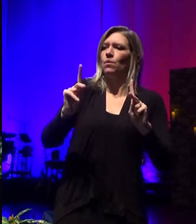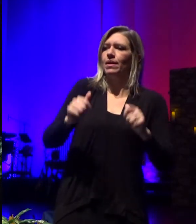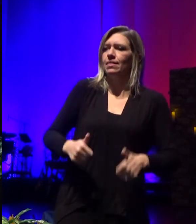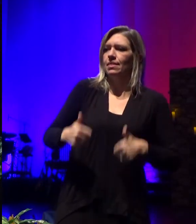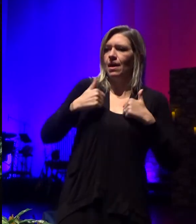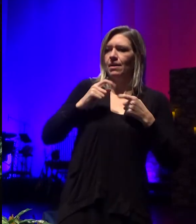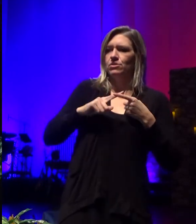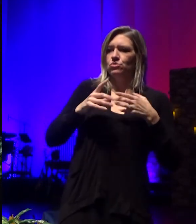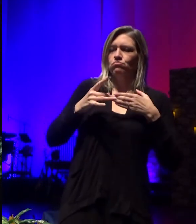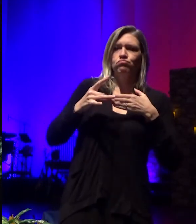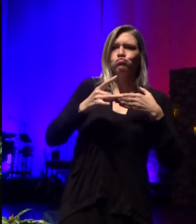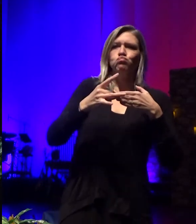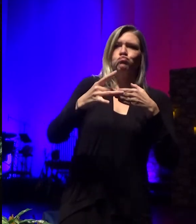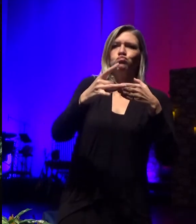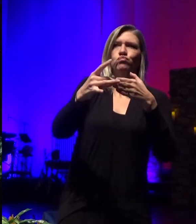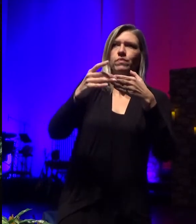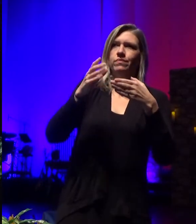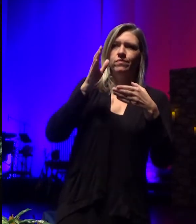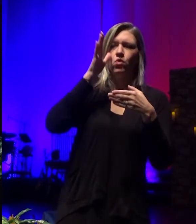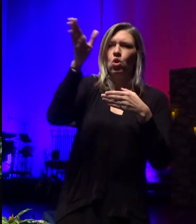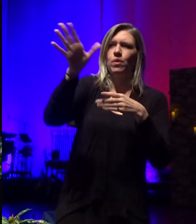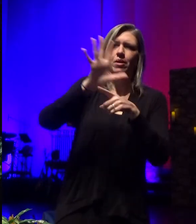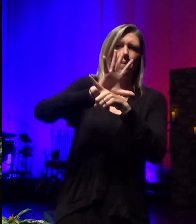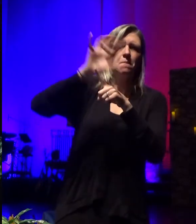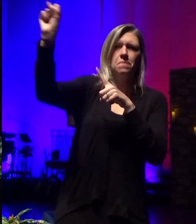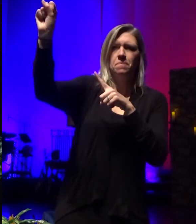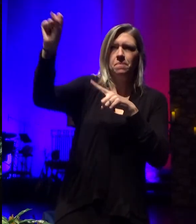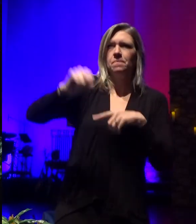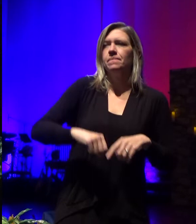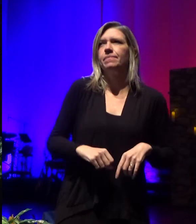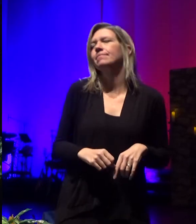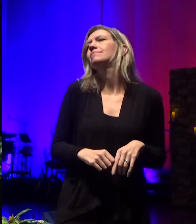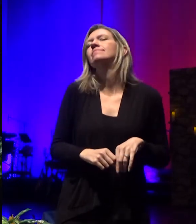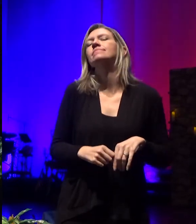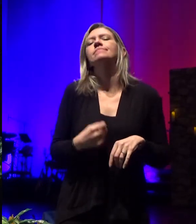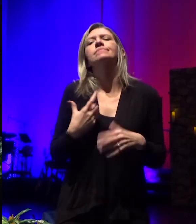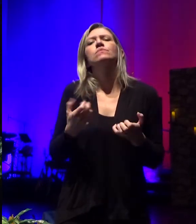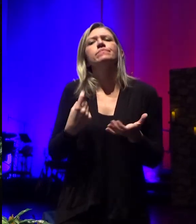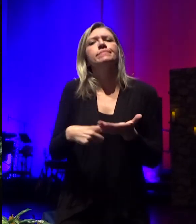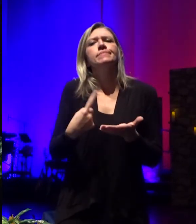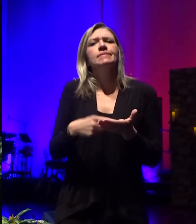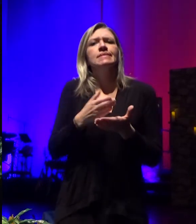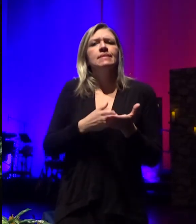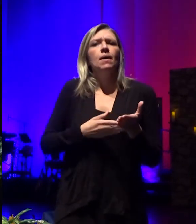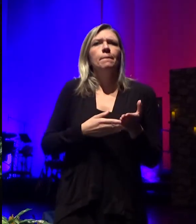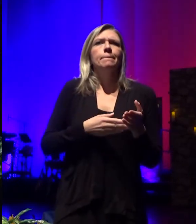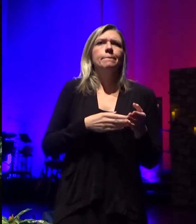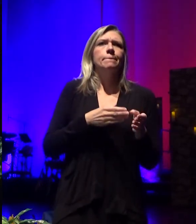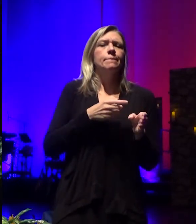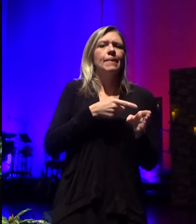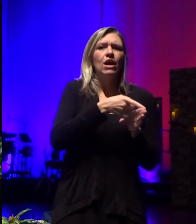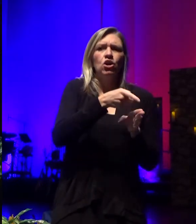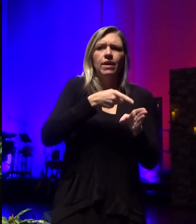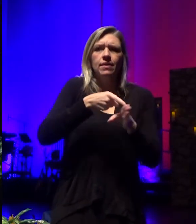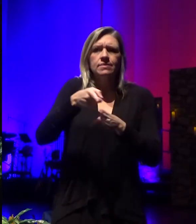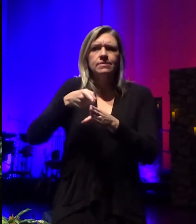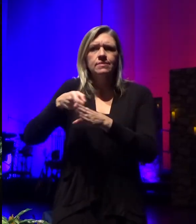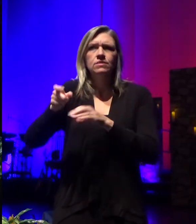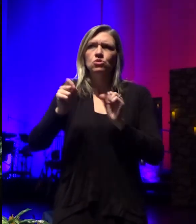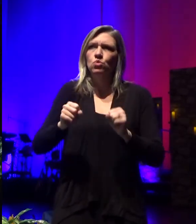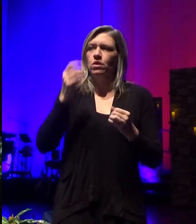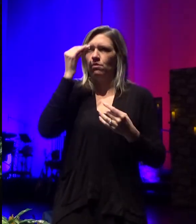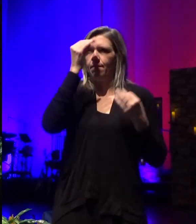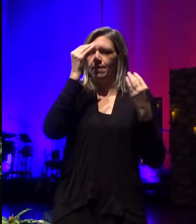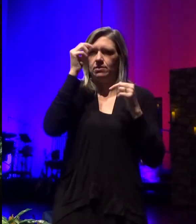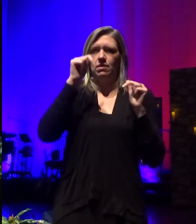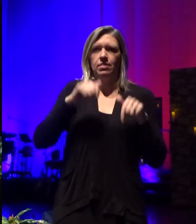forward, really allowing it to soar. So I want to go through some areas where you may want to reflect on this.